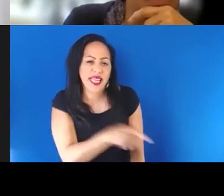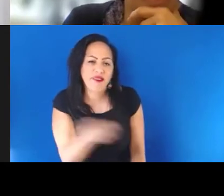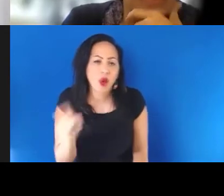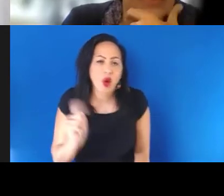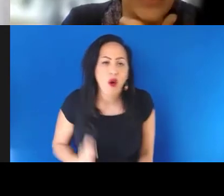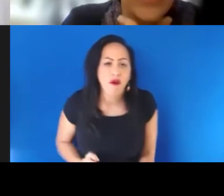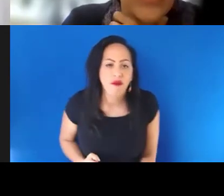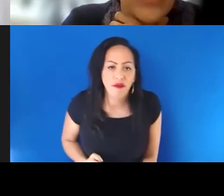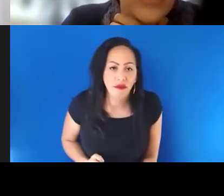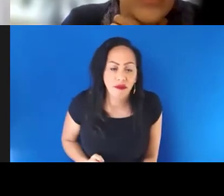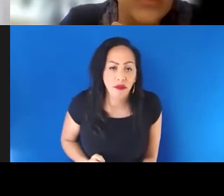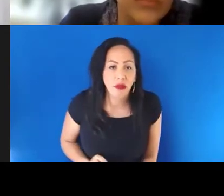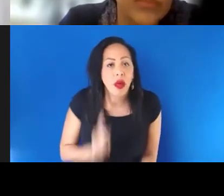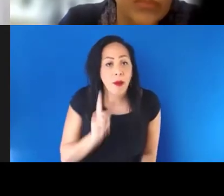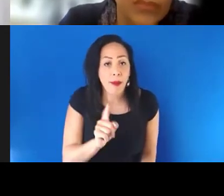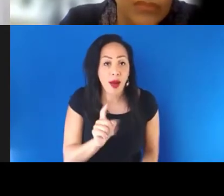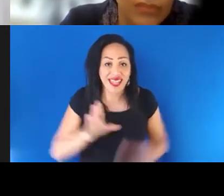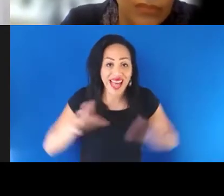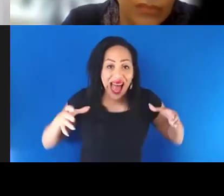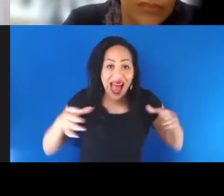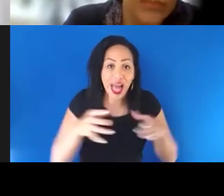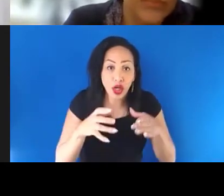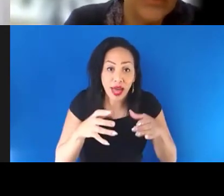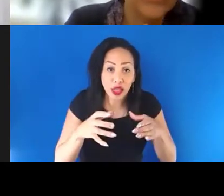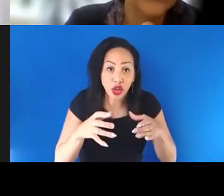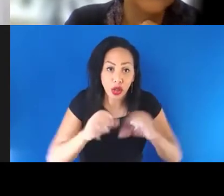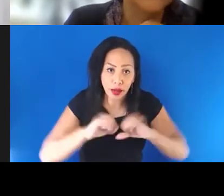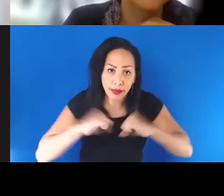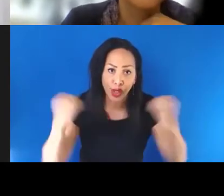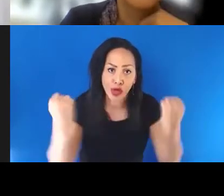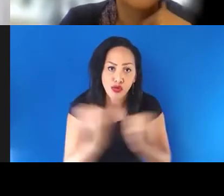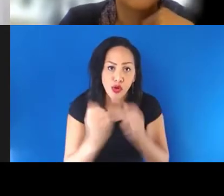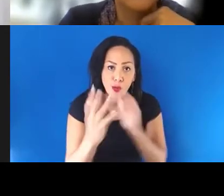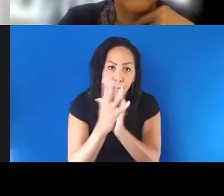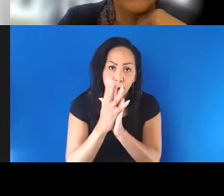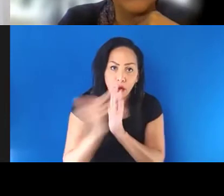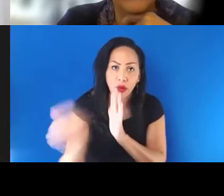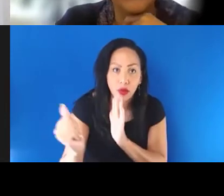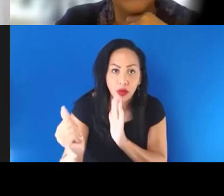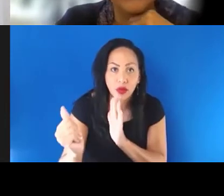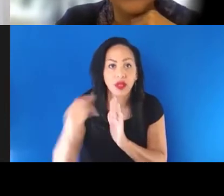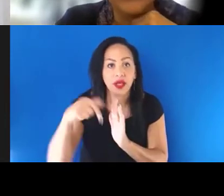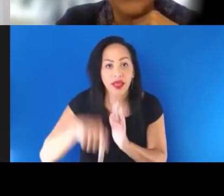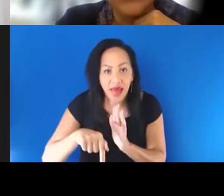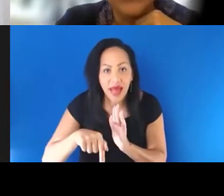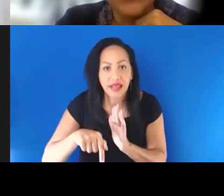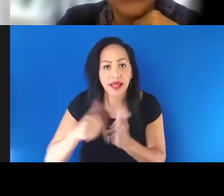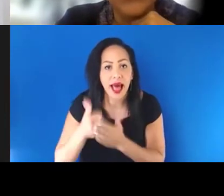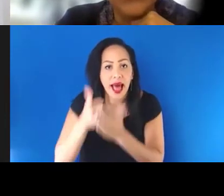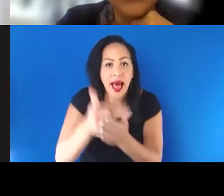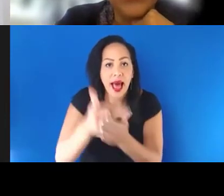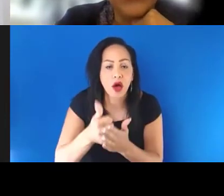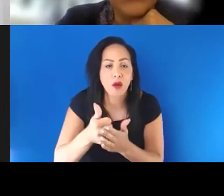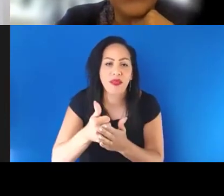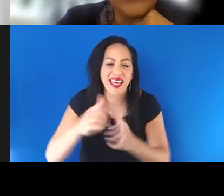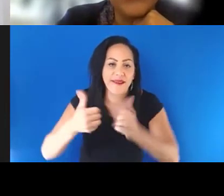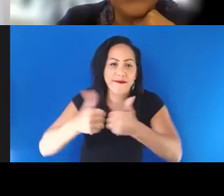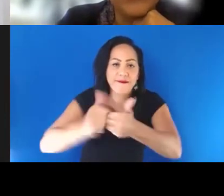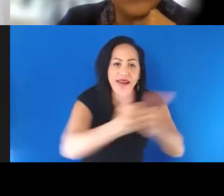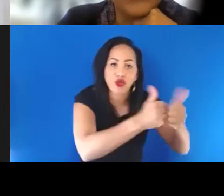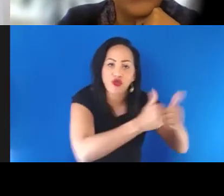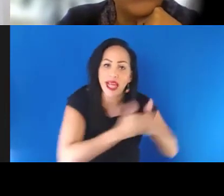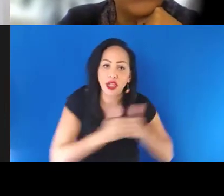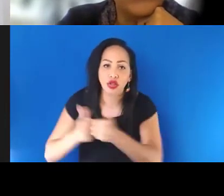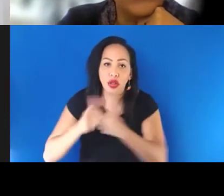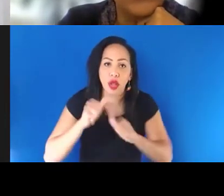that aggregation model has also developed what we call the federation process, where intimate small